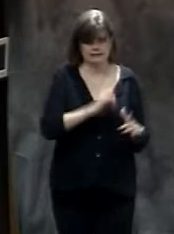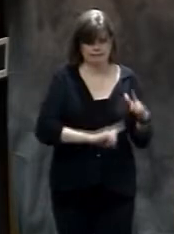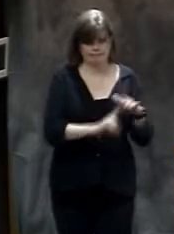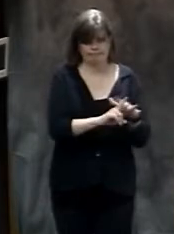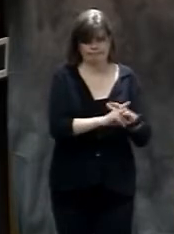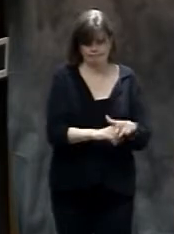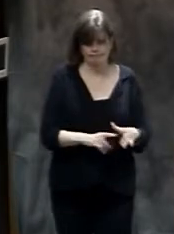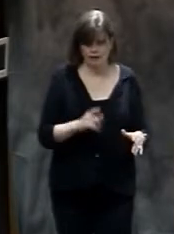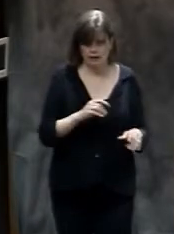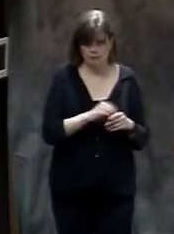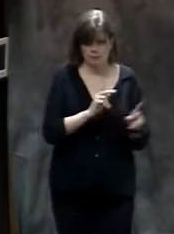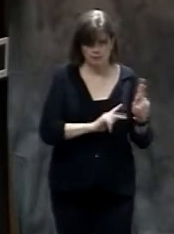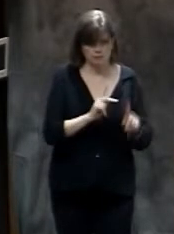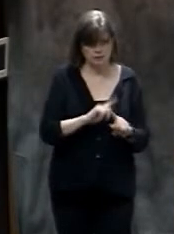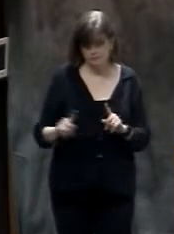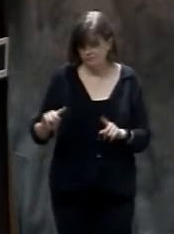Tucson.